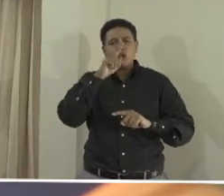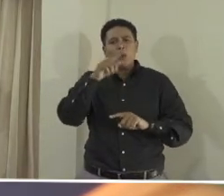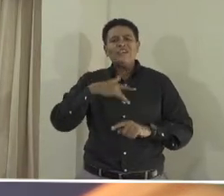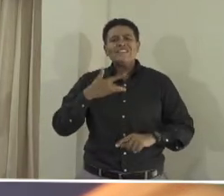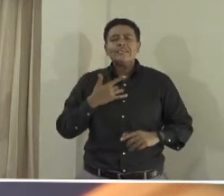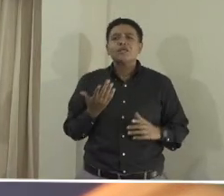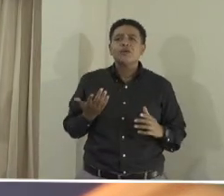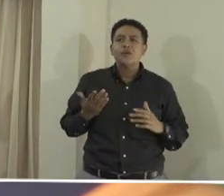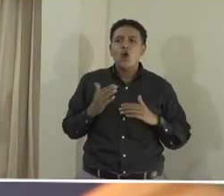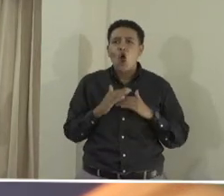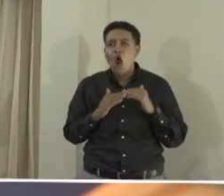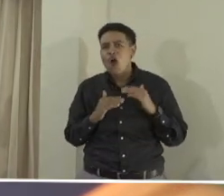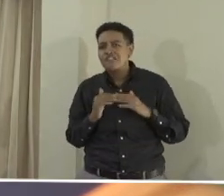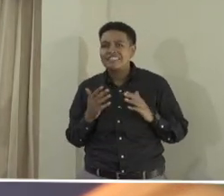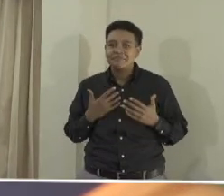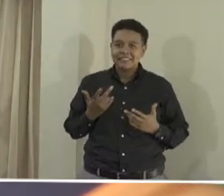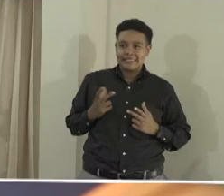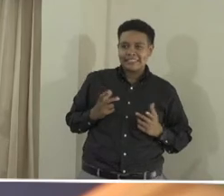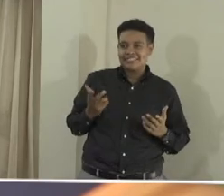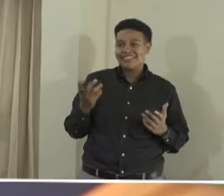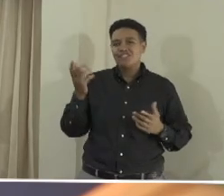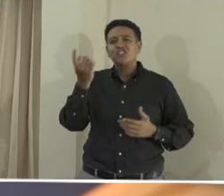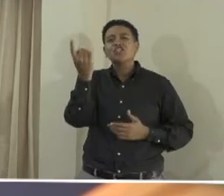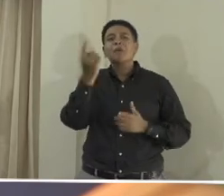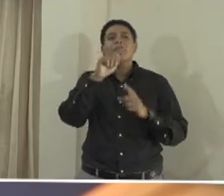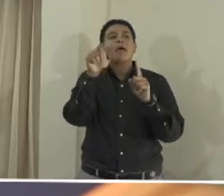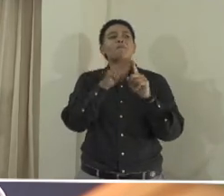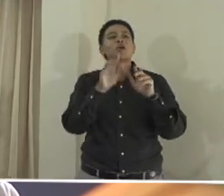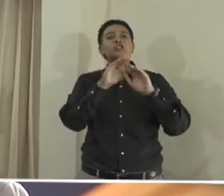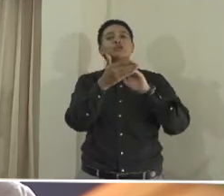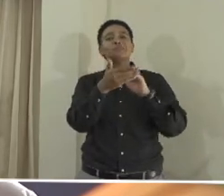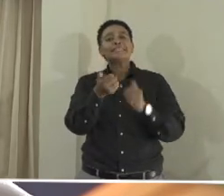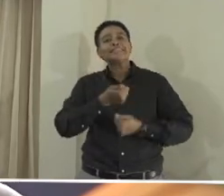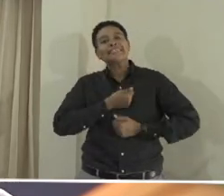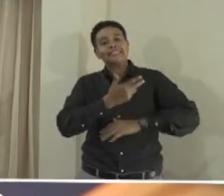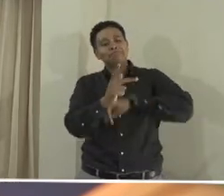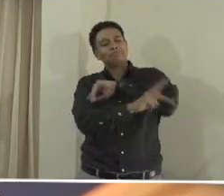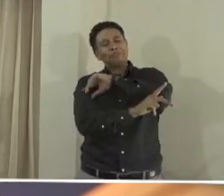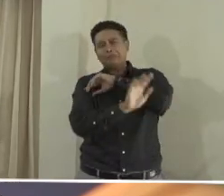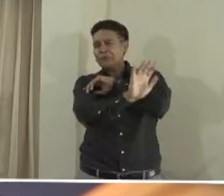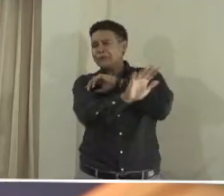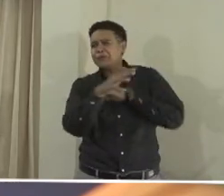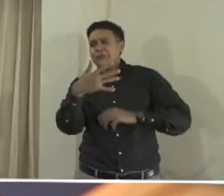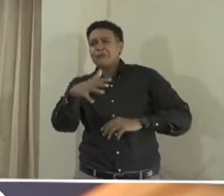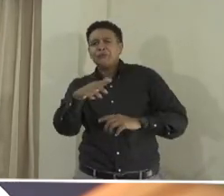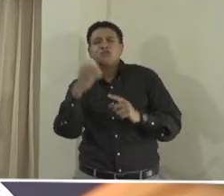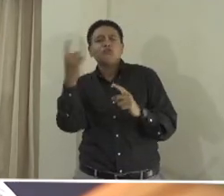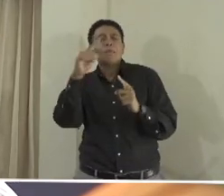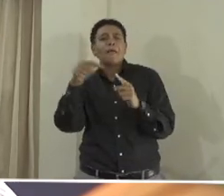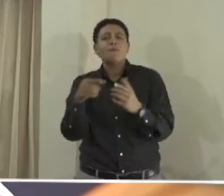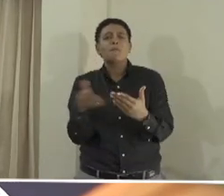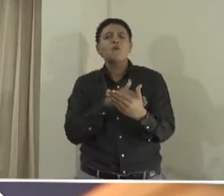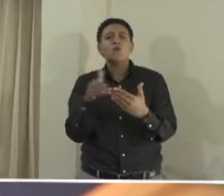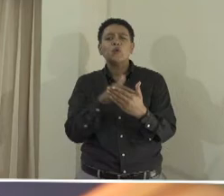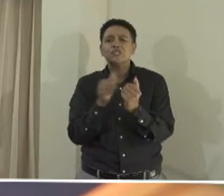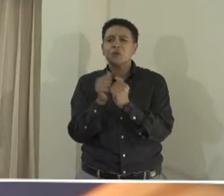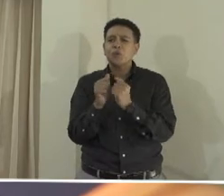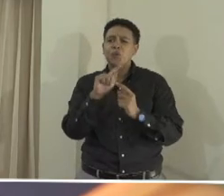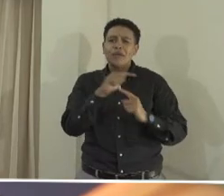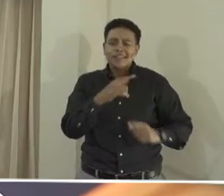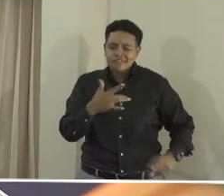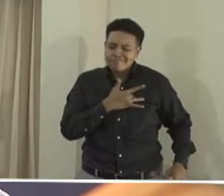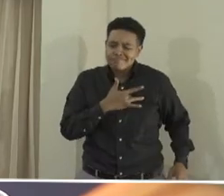Comfortable. And there's just something about the Jamaican vernacular and something about music. When it hits